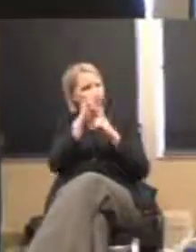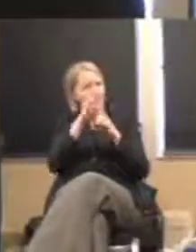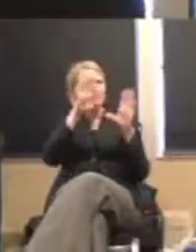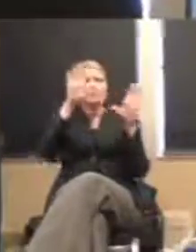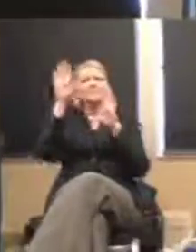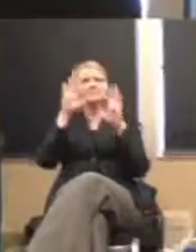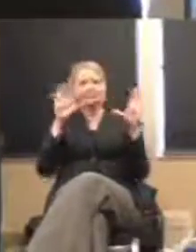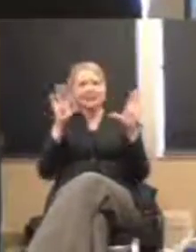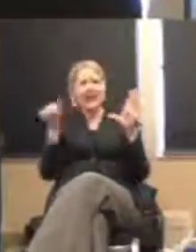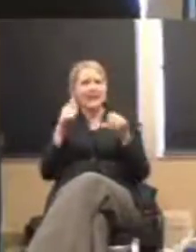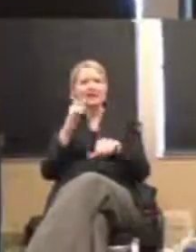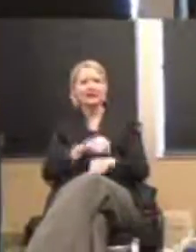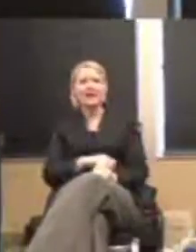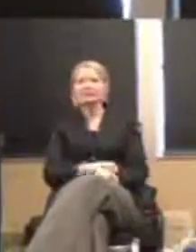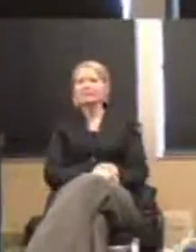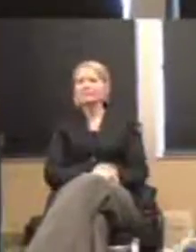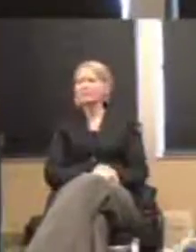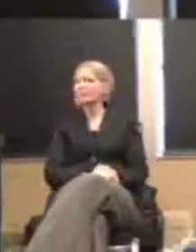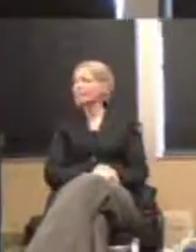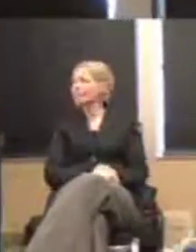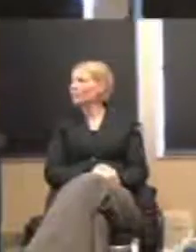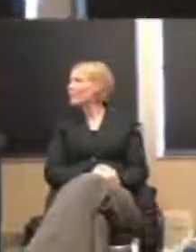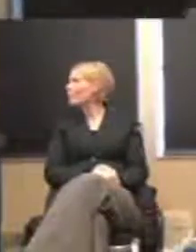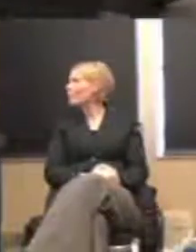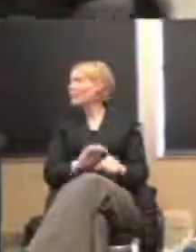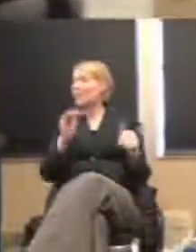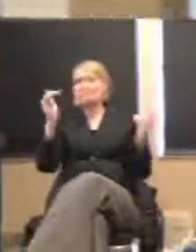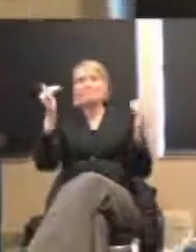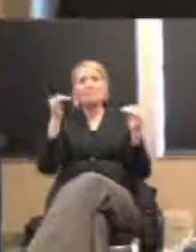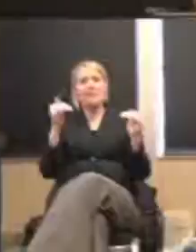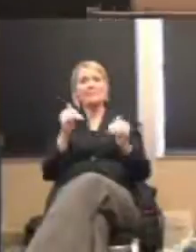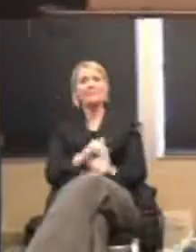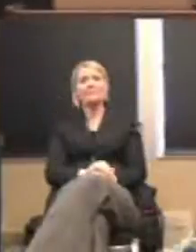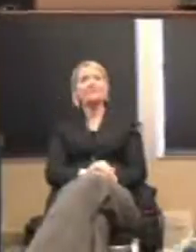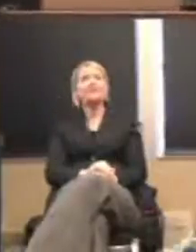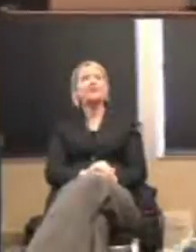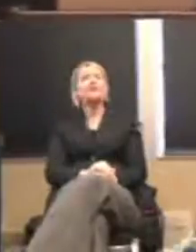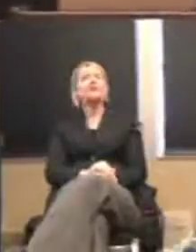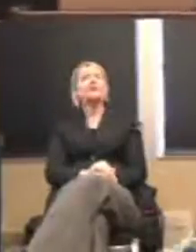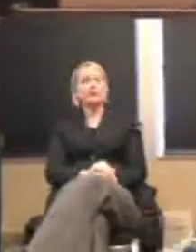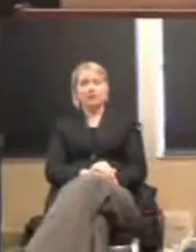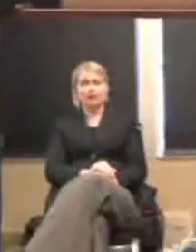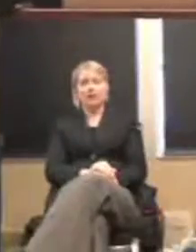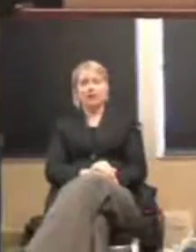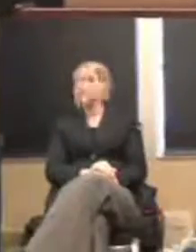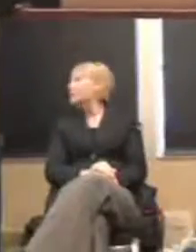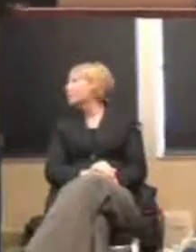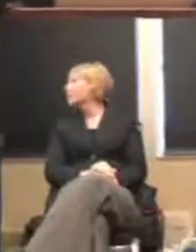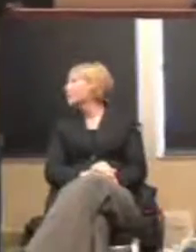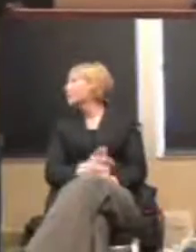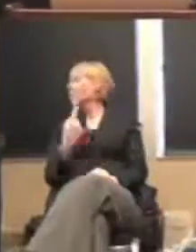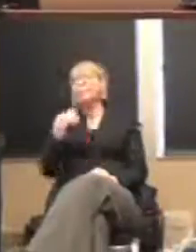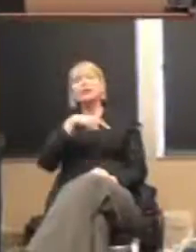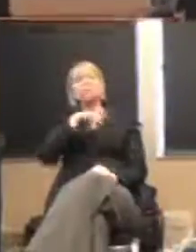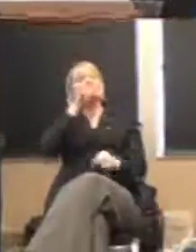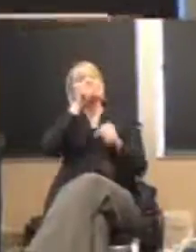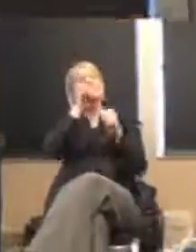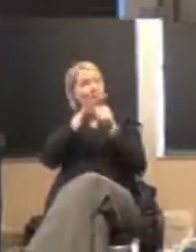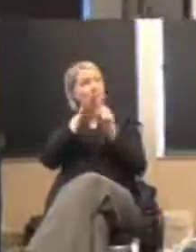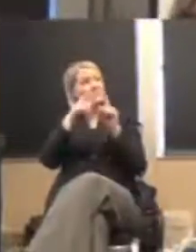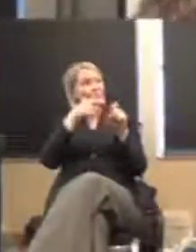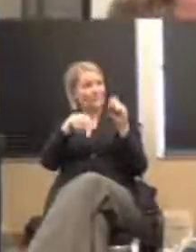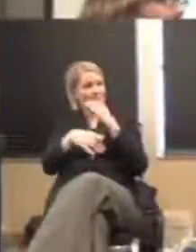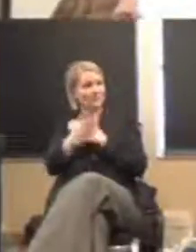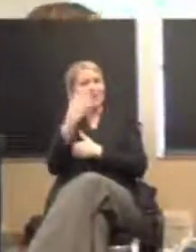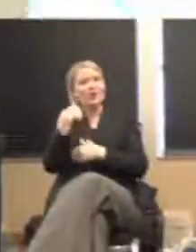moment. Moving on. Moving on. The next one is what we've promised from this morning. We're going to do